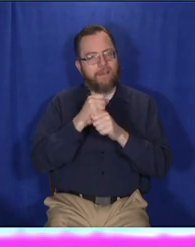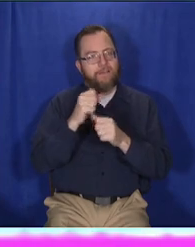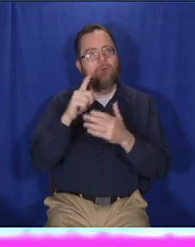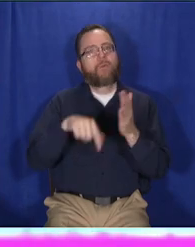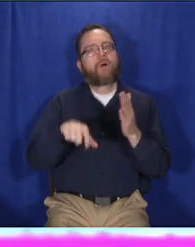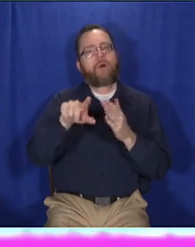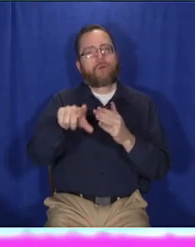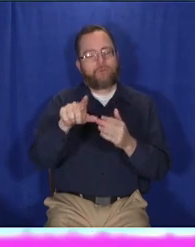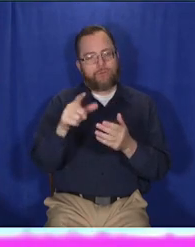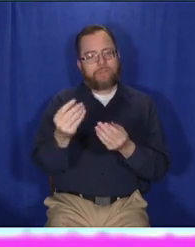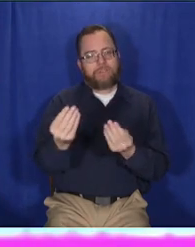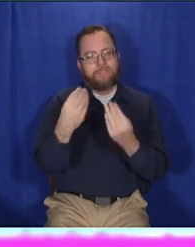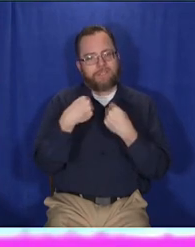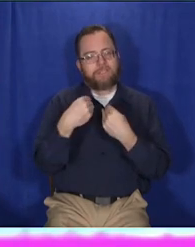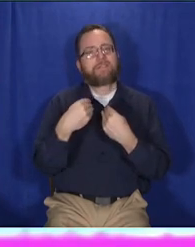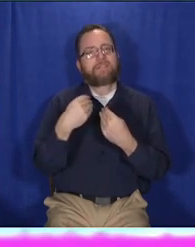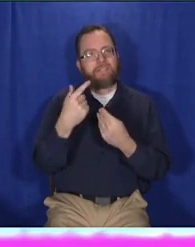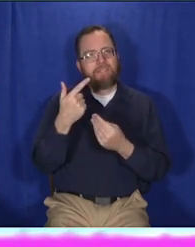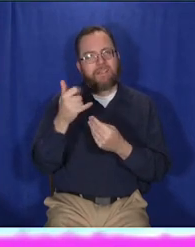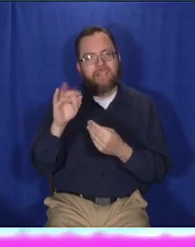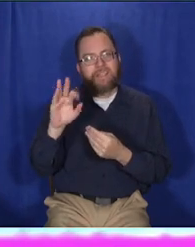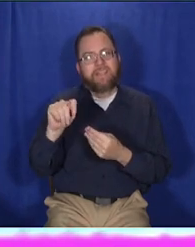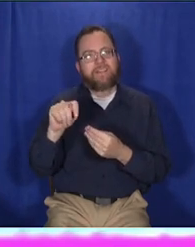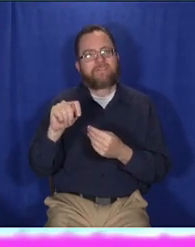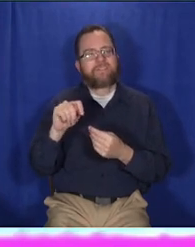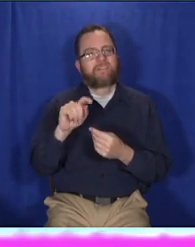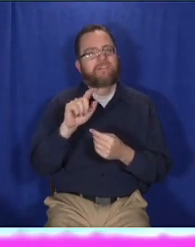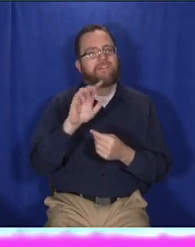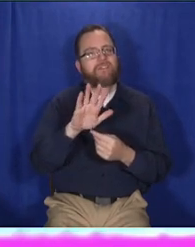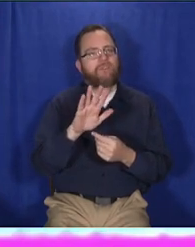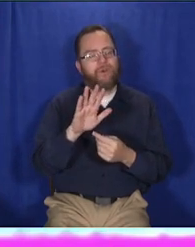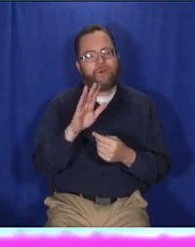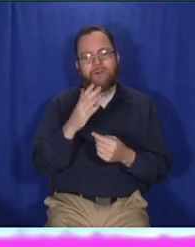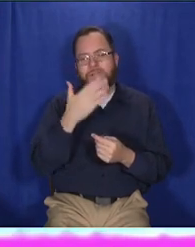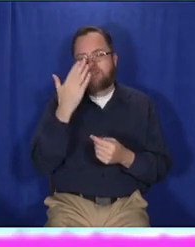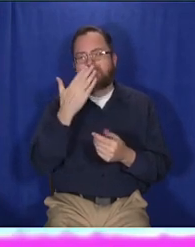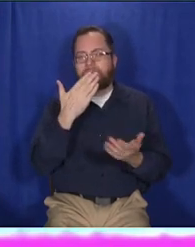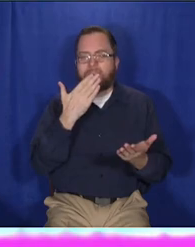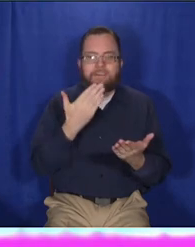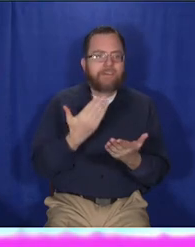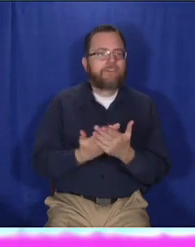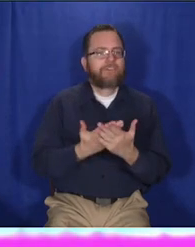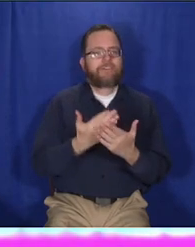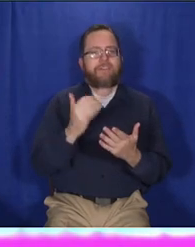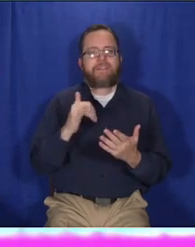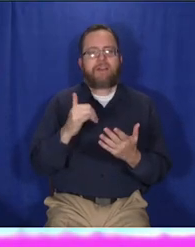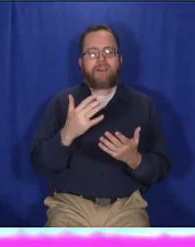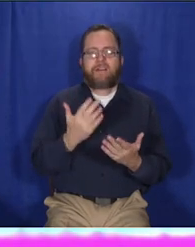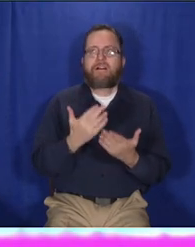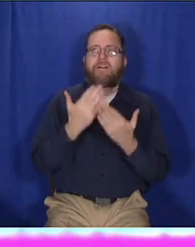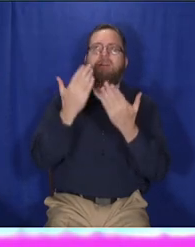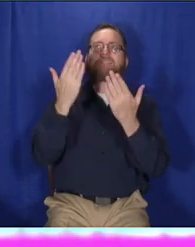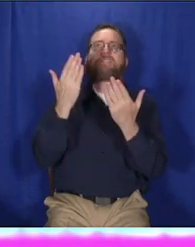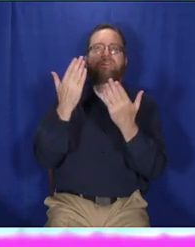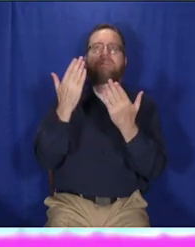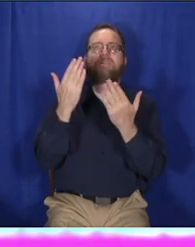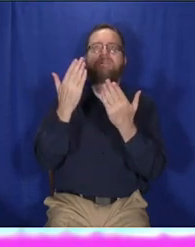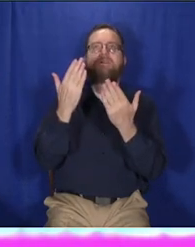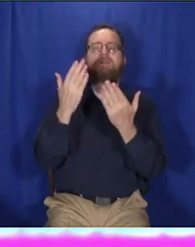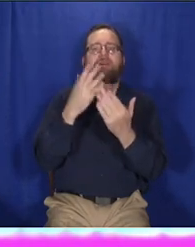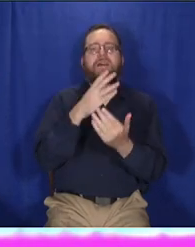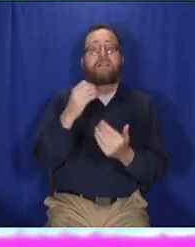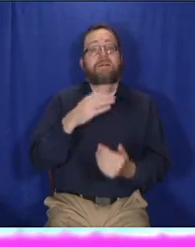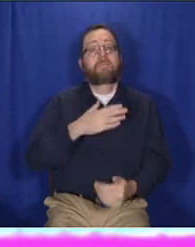you sent, a fragrant offering, a sacrifice, acceptable and pleasing to God. And